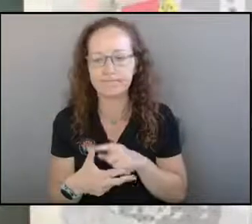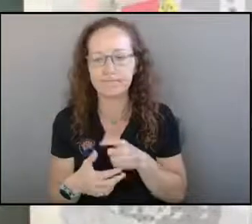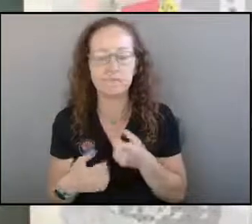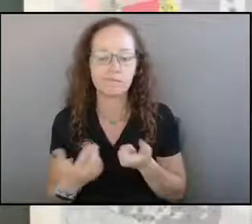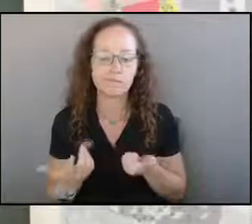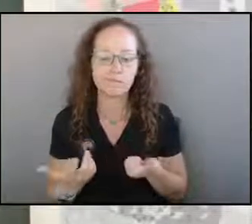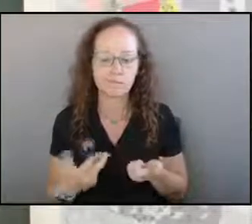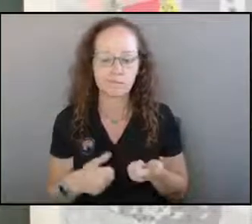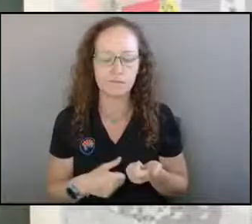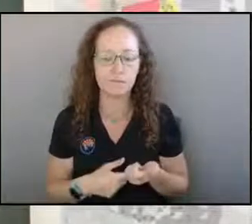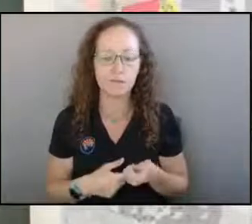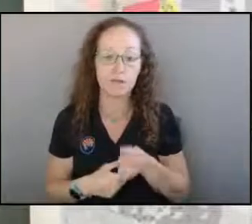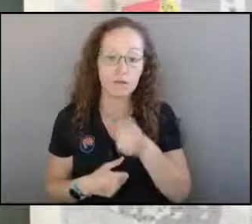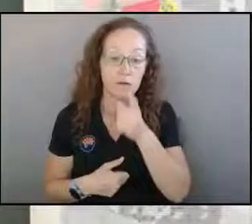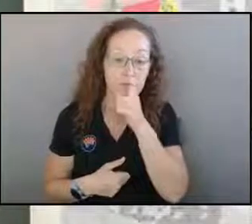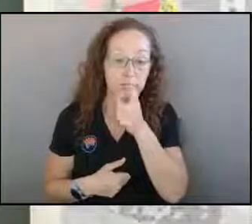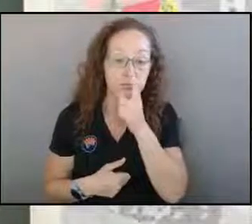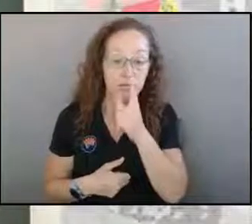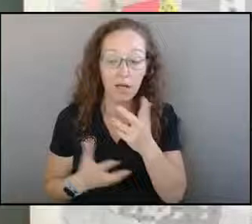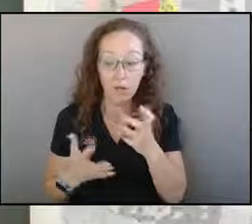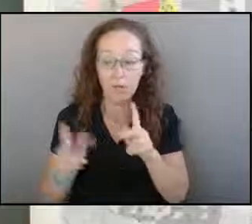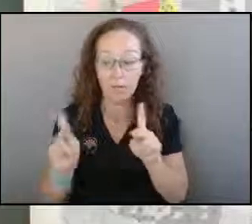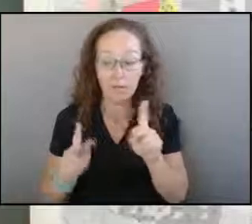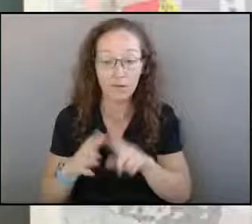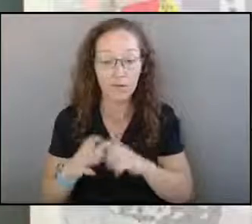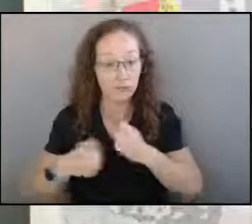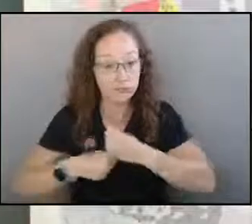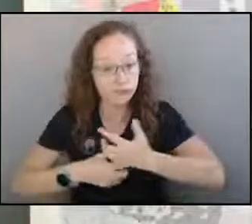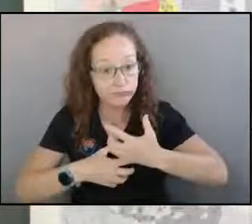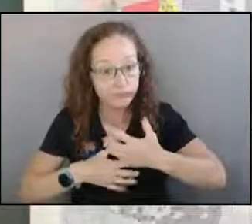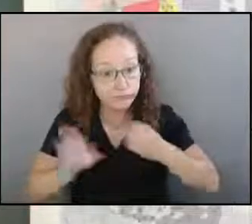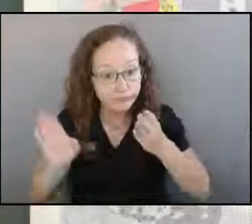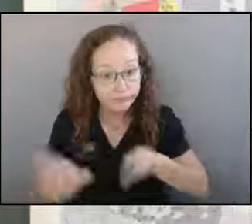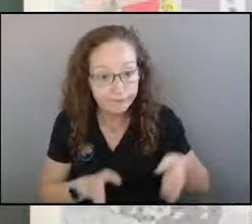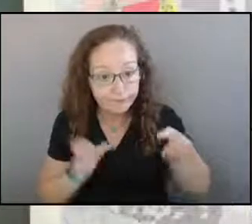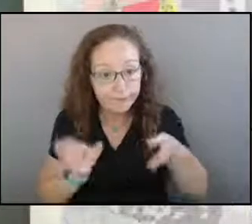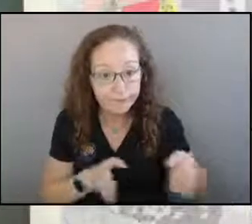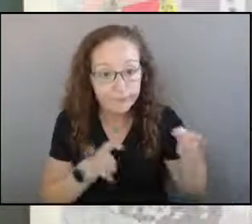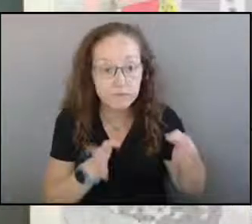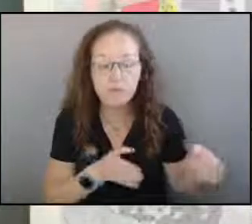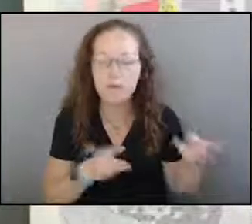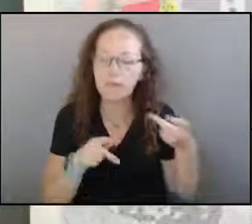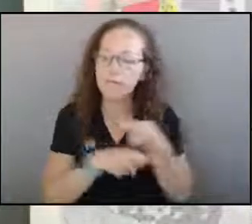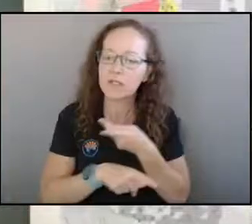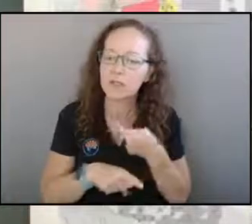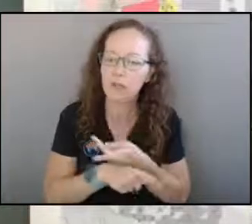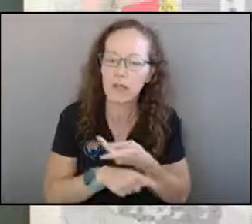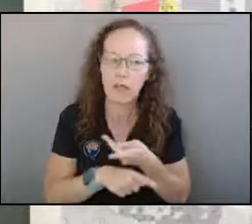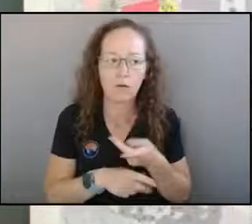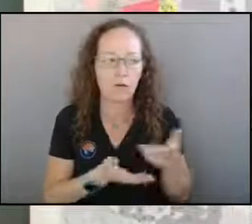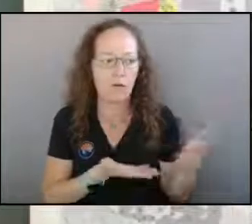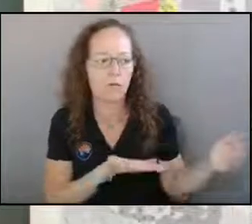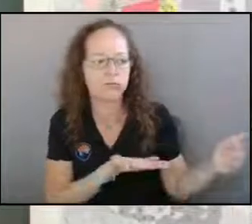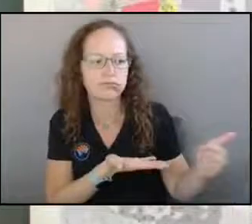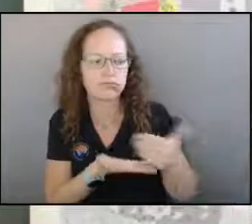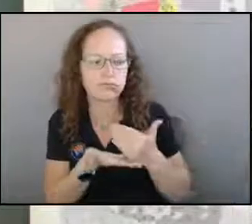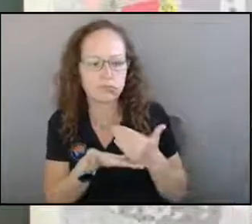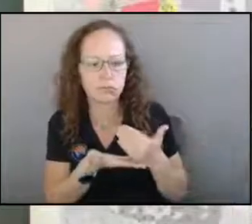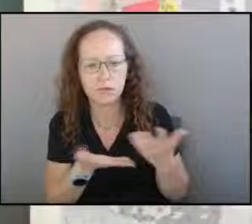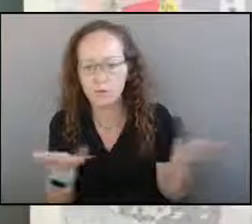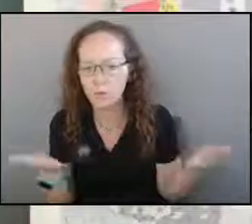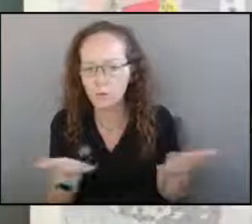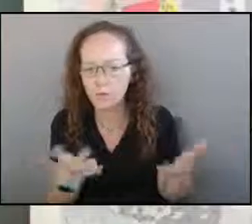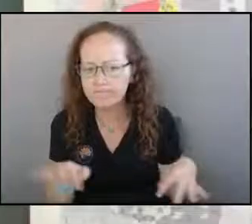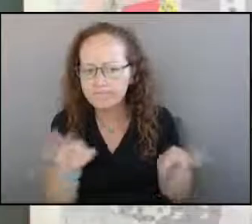to start preparing, figuring out what's important, what you want to get out, all of that stuff. And